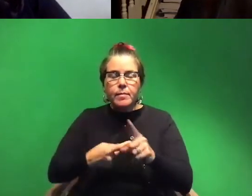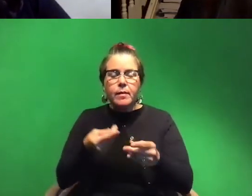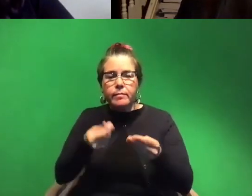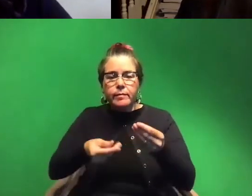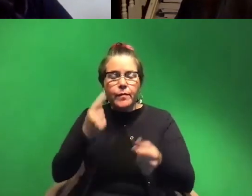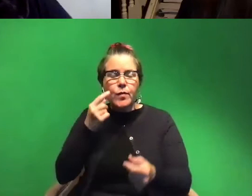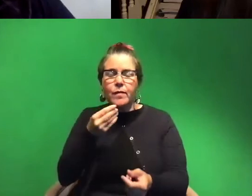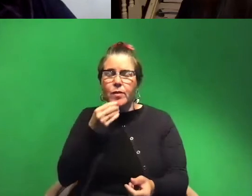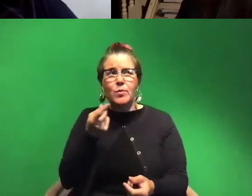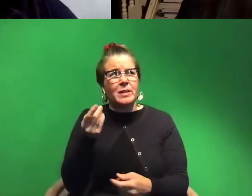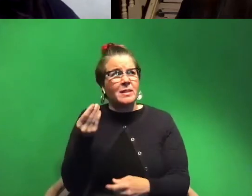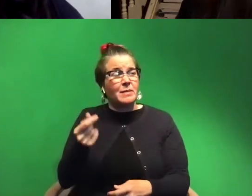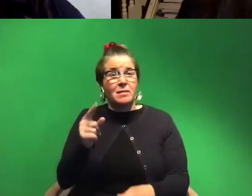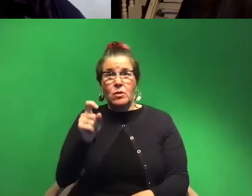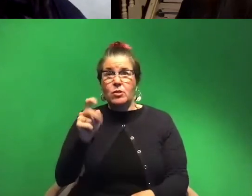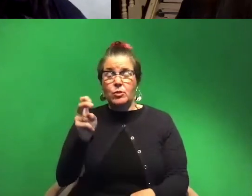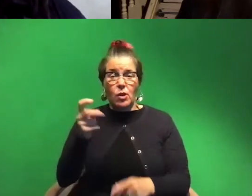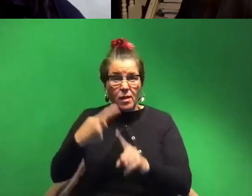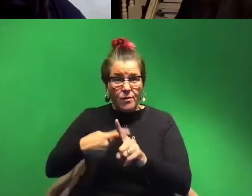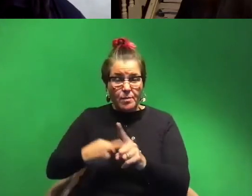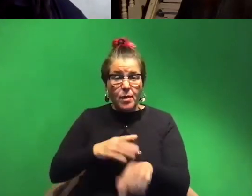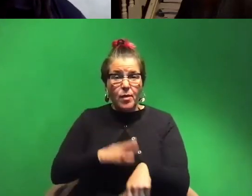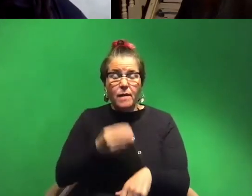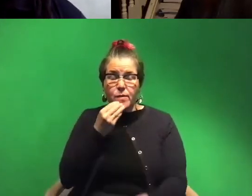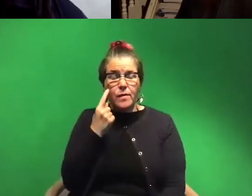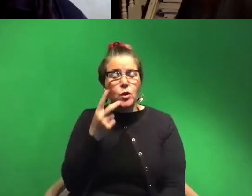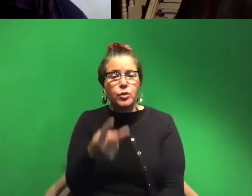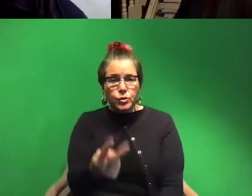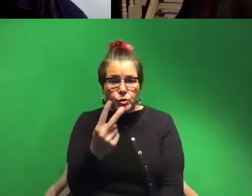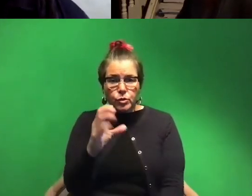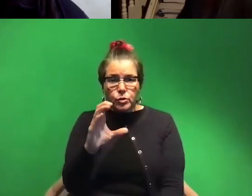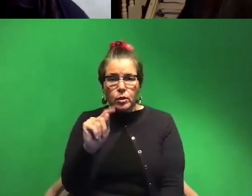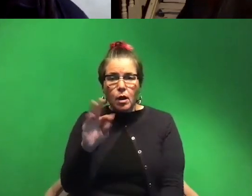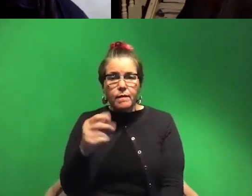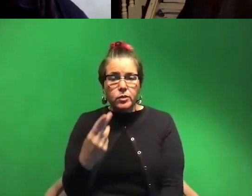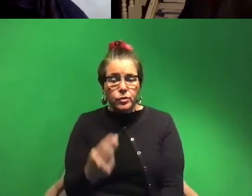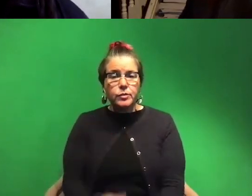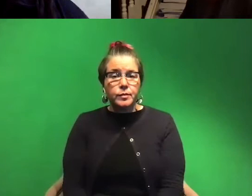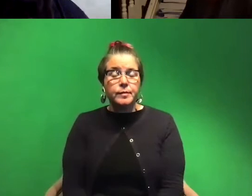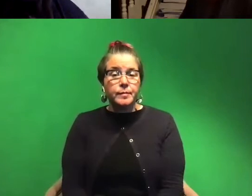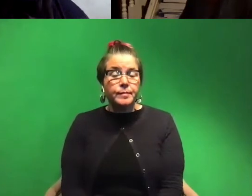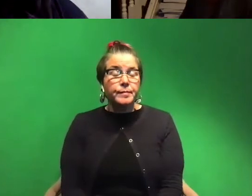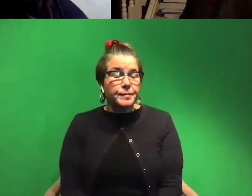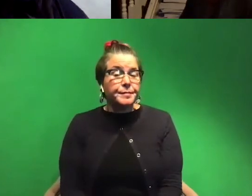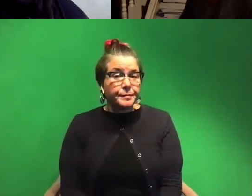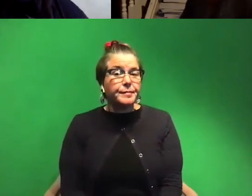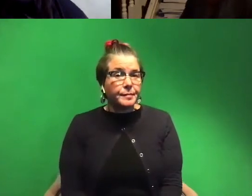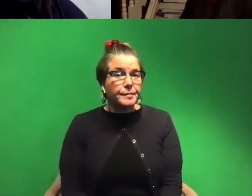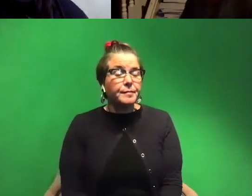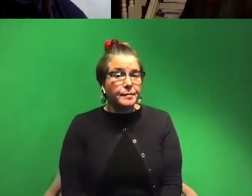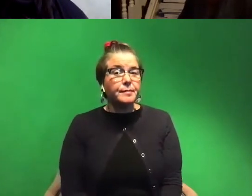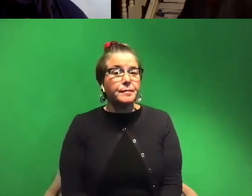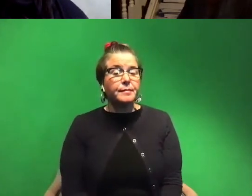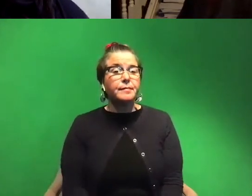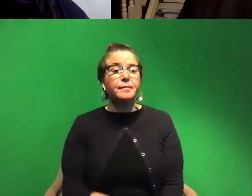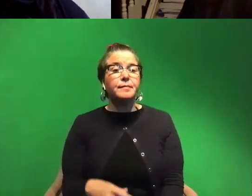spend upwards of $100 to $200 a month on food for 2 cuttlefish. Yep. Yeah. Unless you have a lot of extra money for